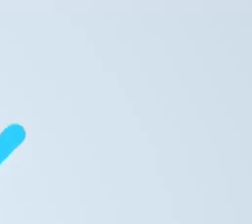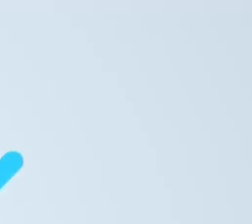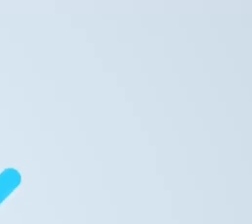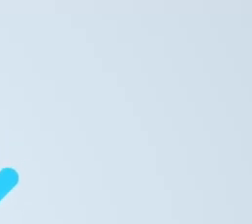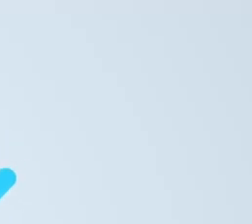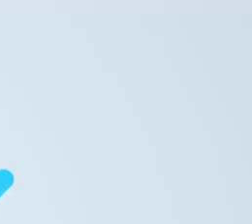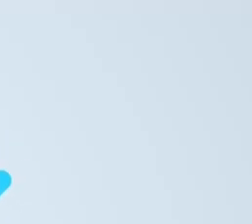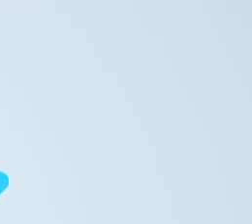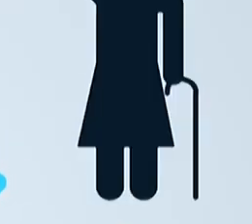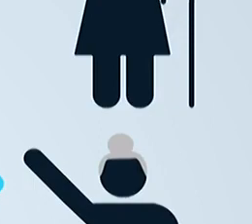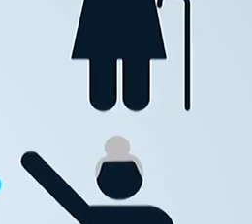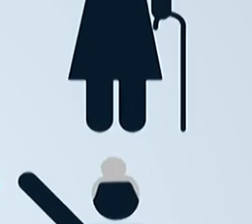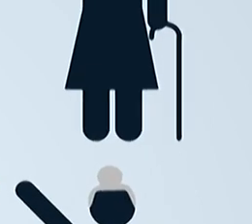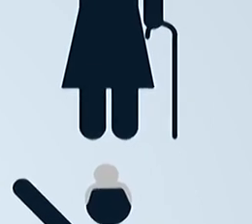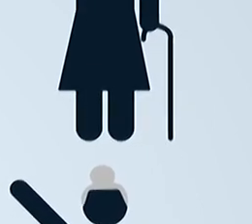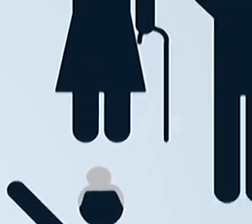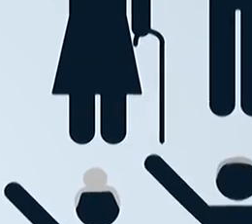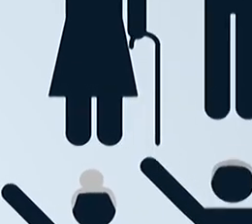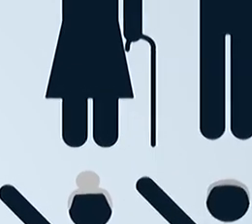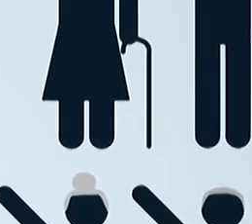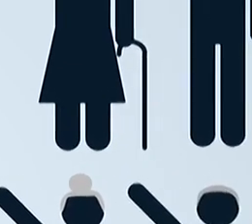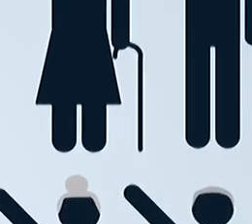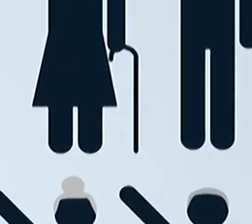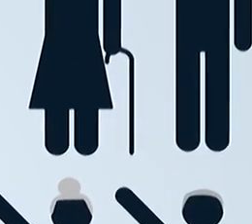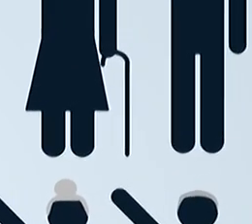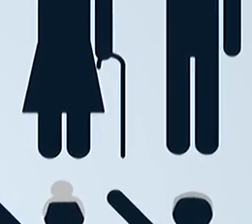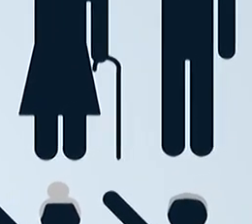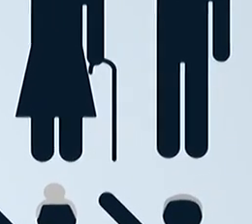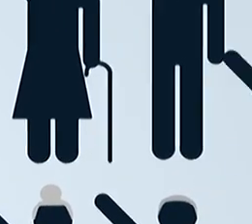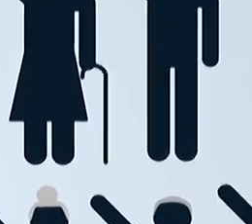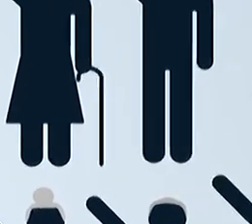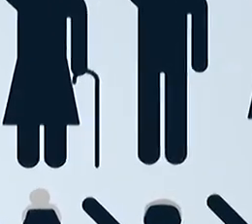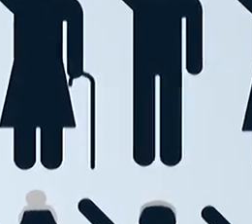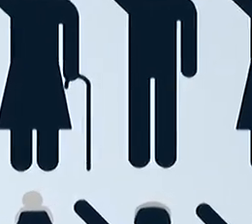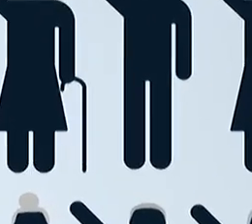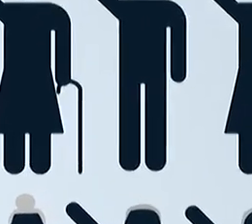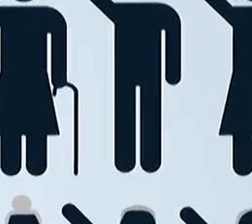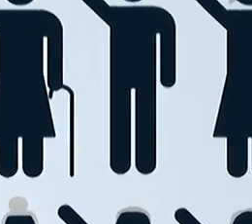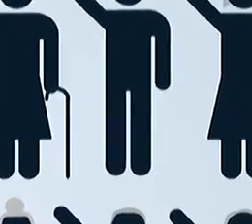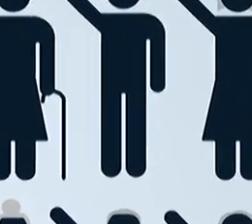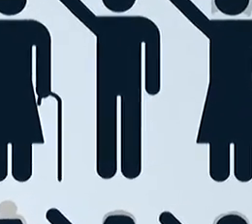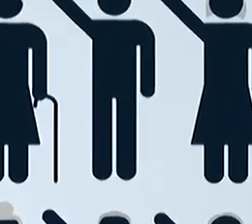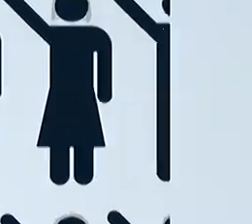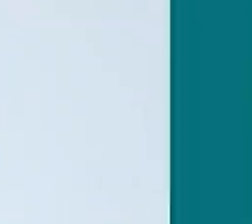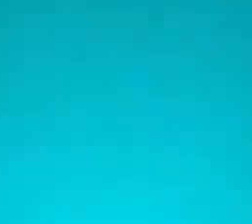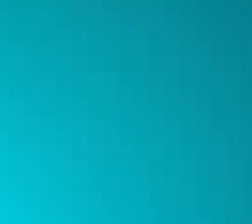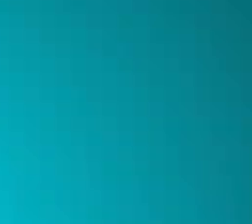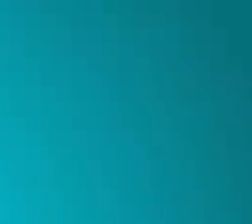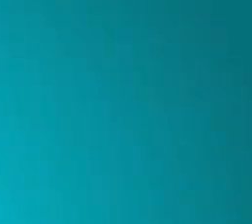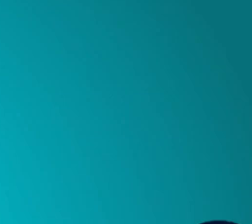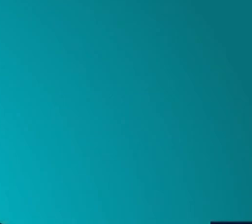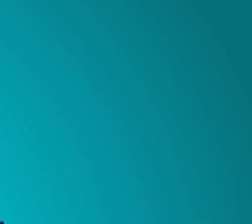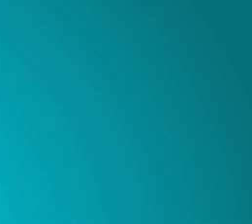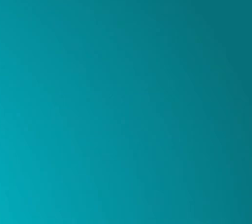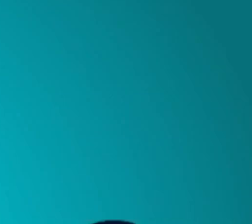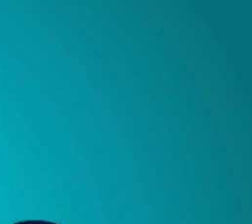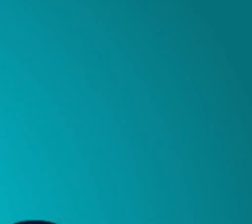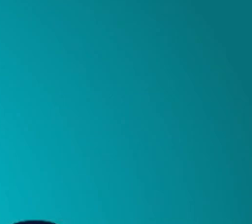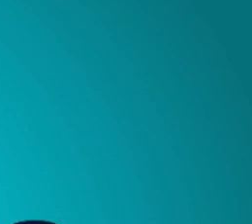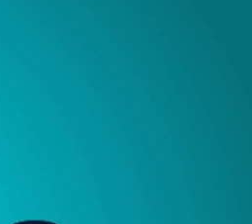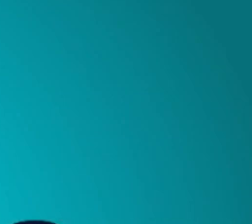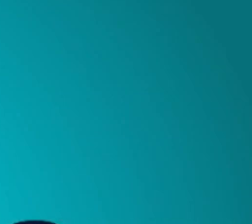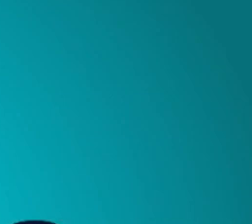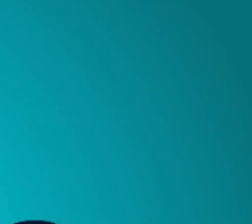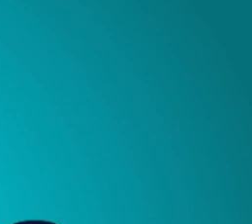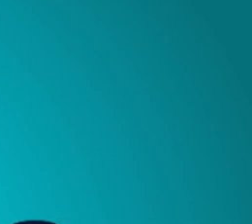Young people may have different interests from those of older voters, and those interests should be represented. Voting will affect